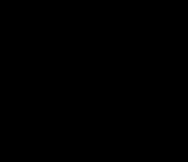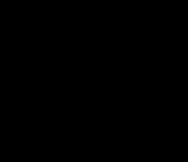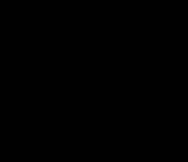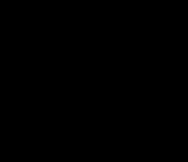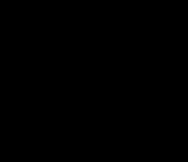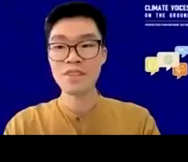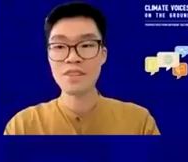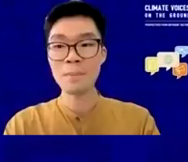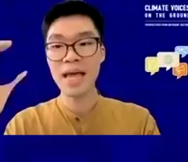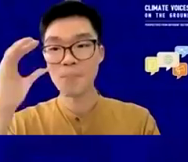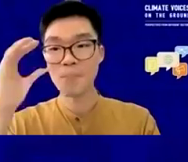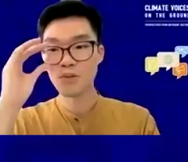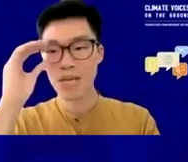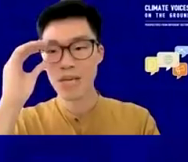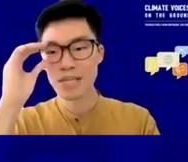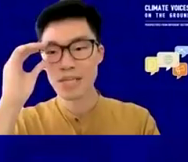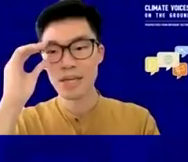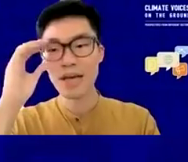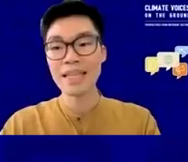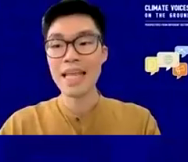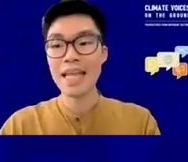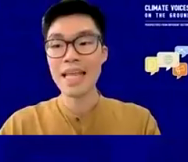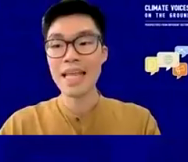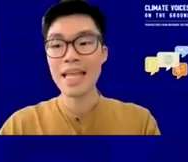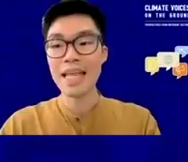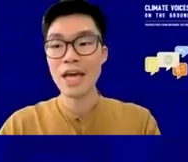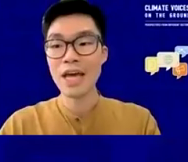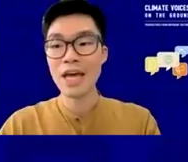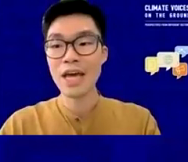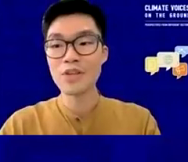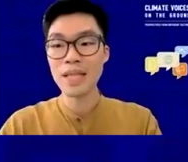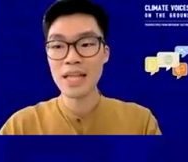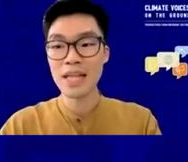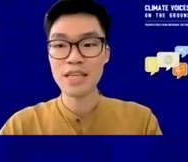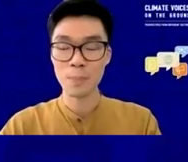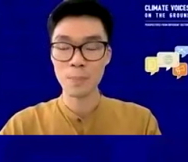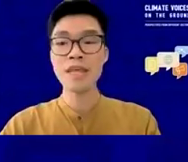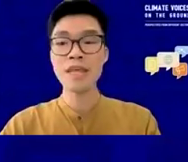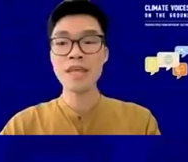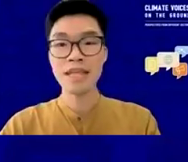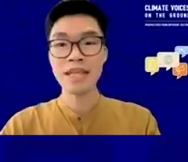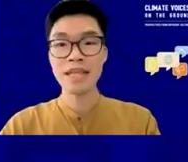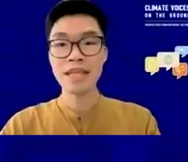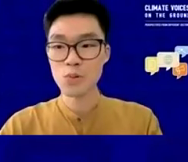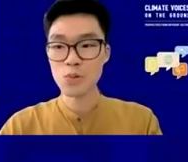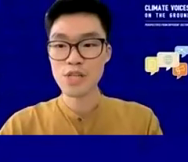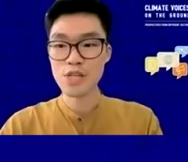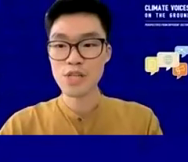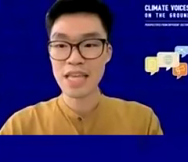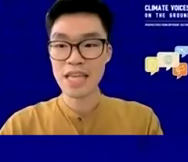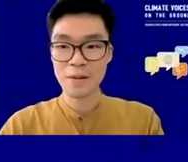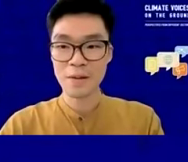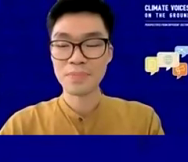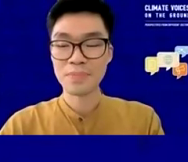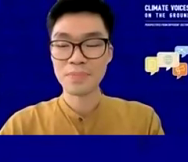recognized by the My Climate Risk at Ateneo de Manila University Regional Hub, which